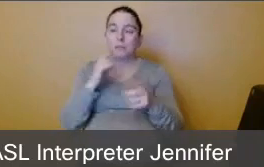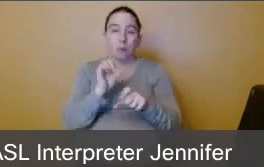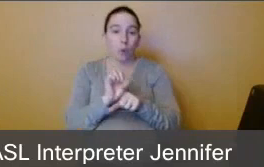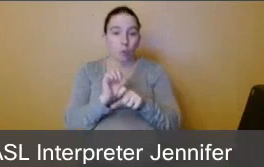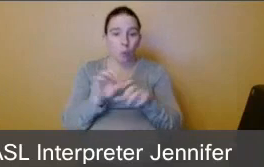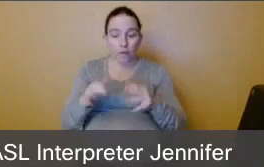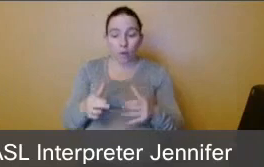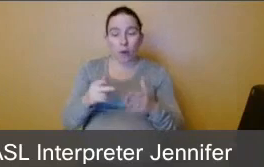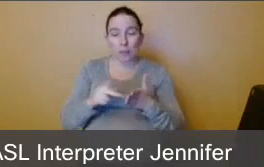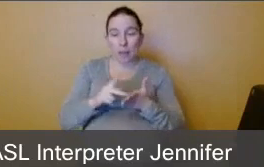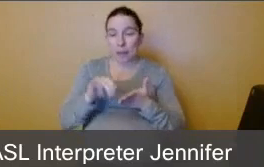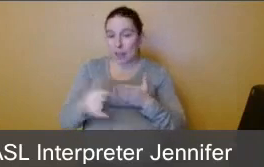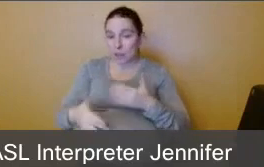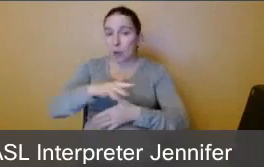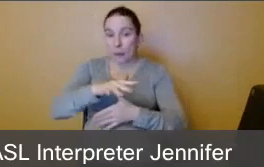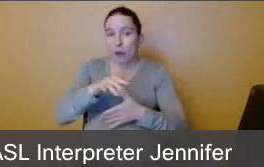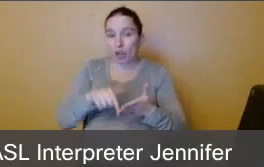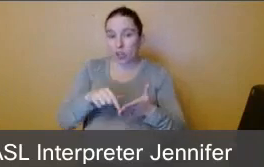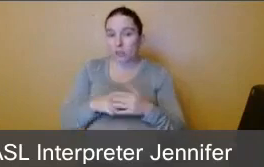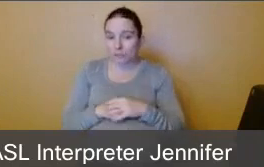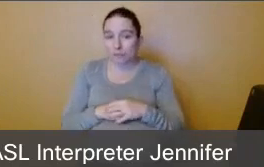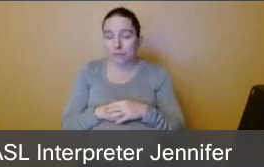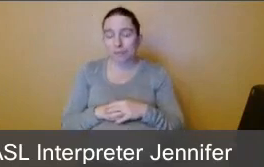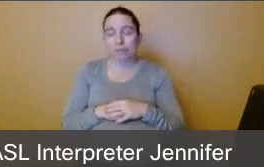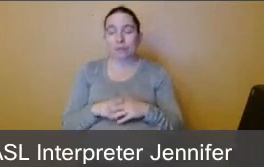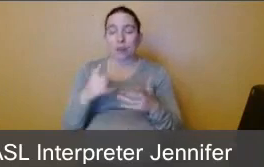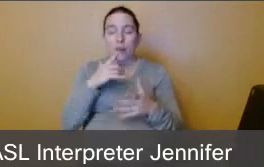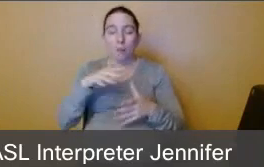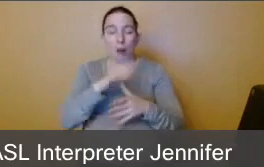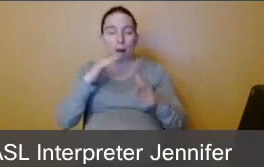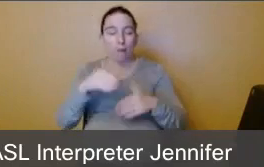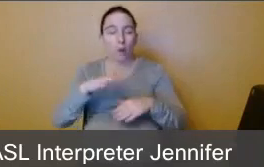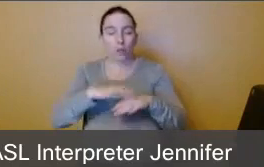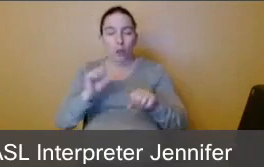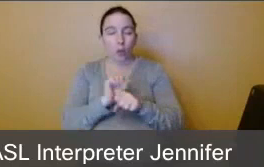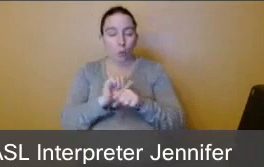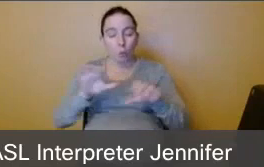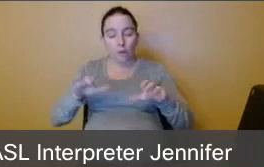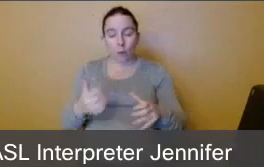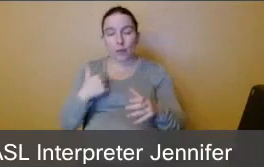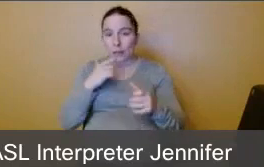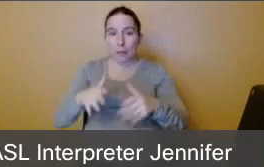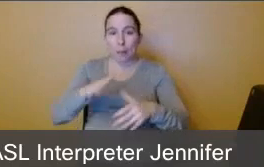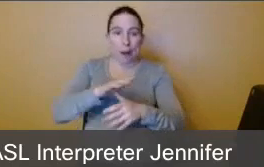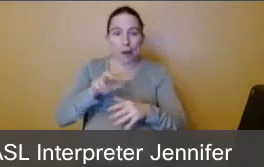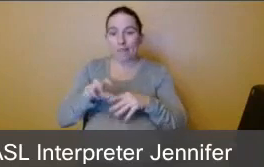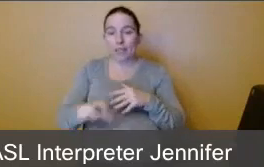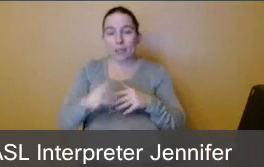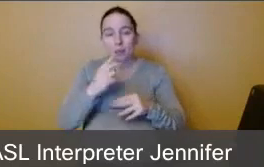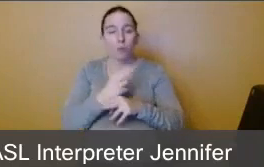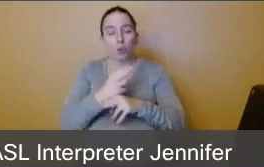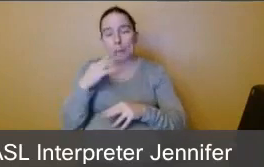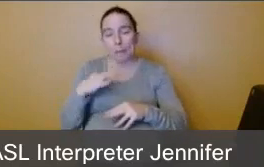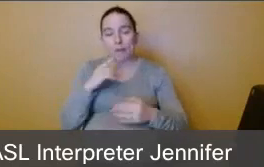the primary, right, primary area that we're making a significant investment in using these ARPA benefit funds that